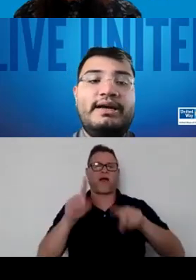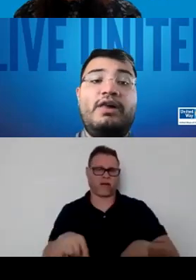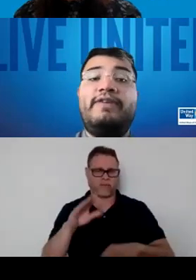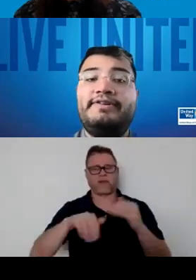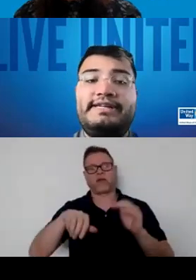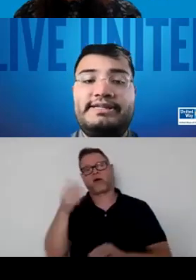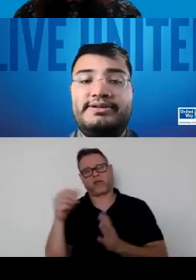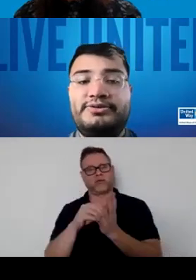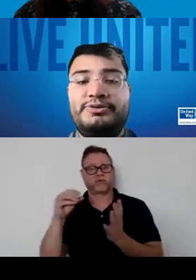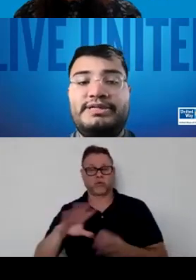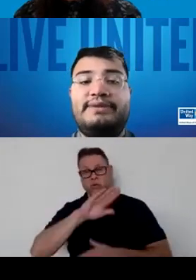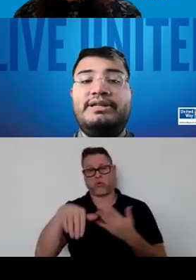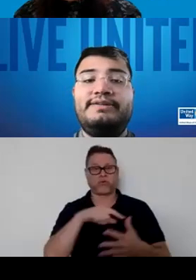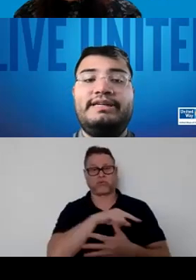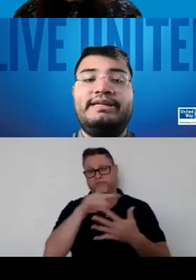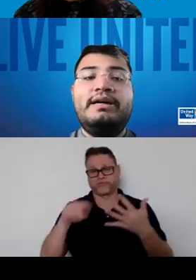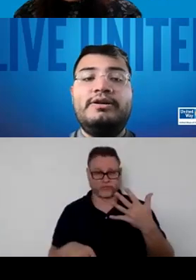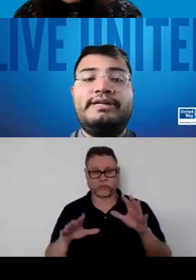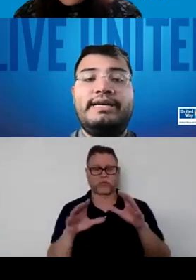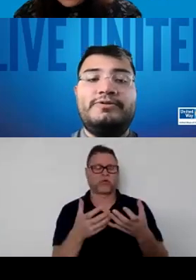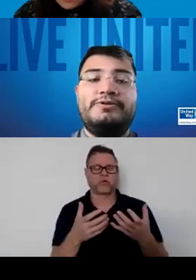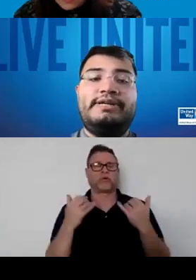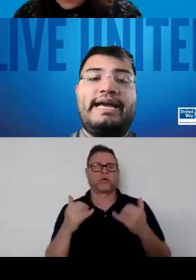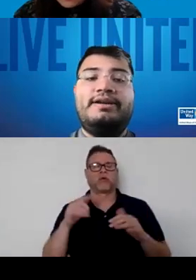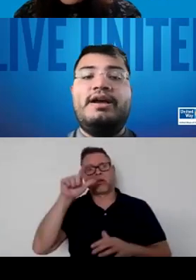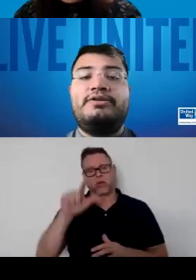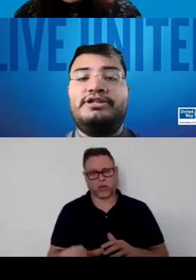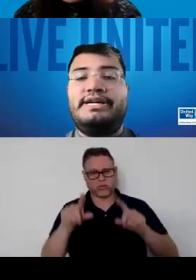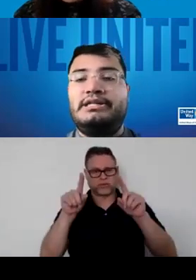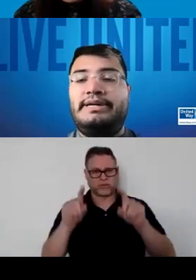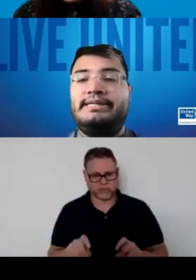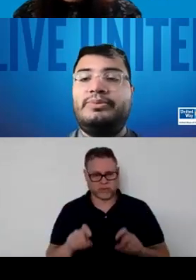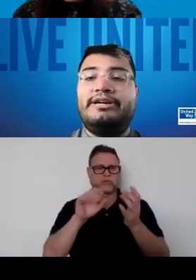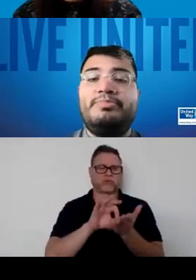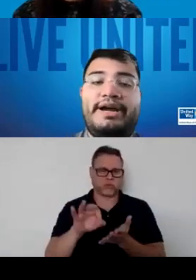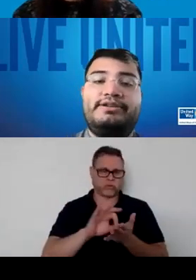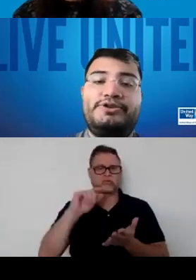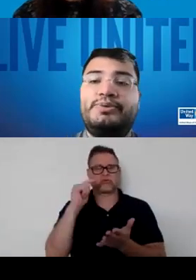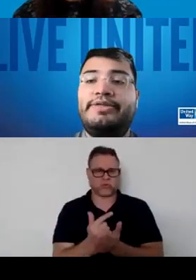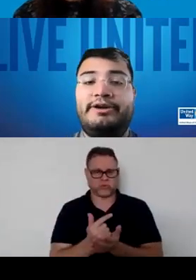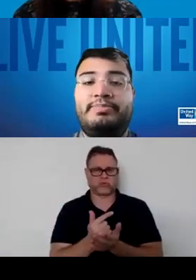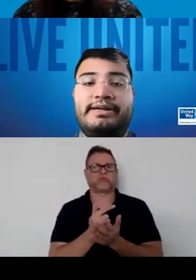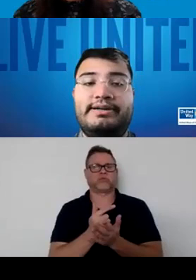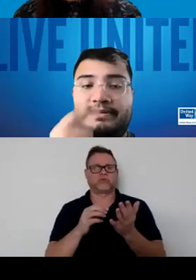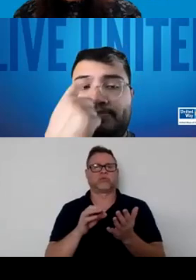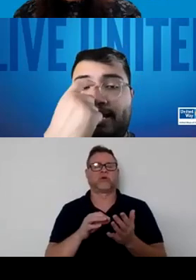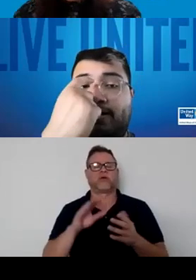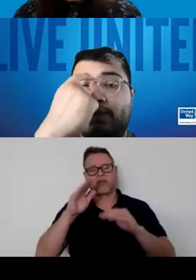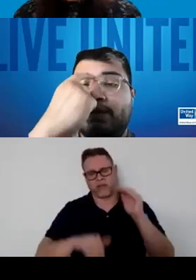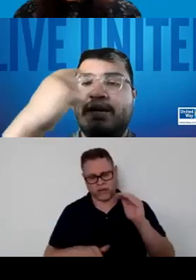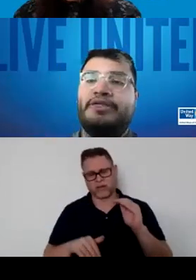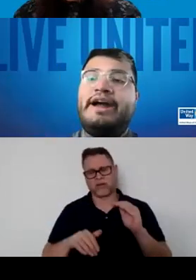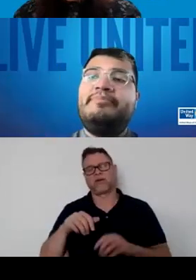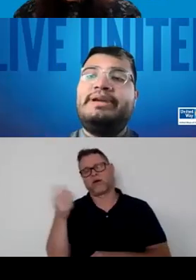students. All 5 of these student groups had relatively low test scores and graduation rates when compared to their peers.